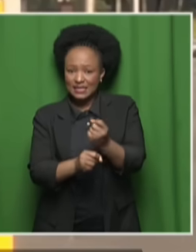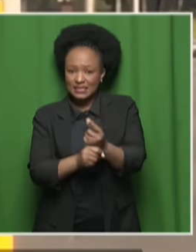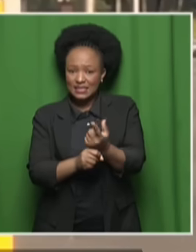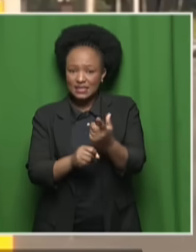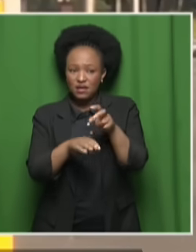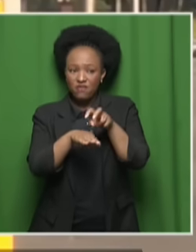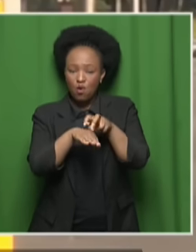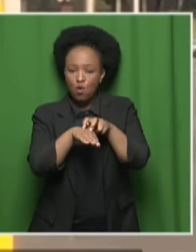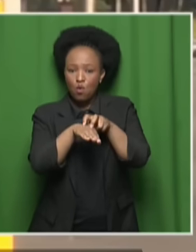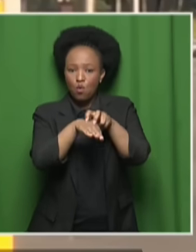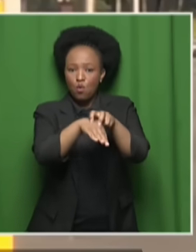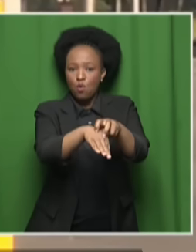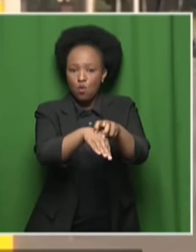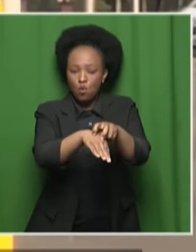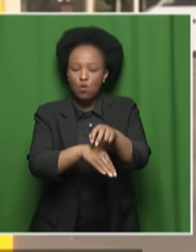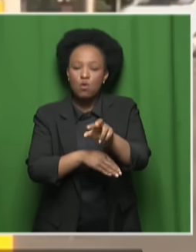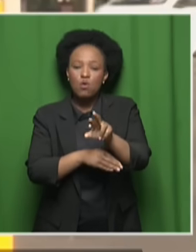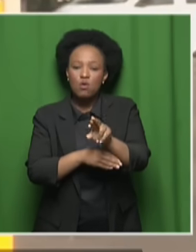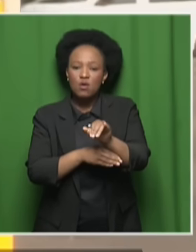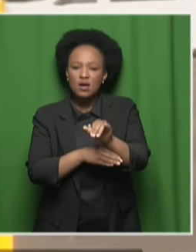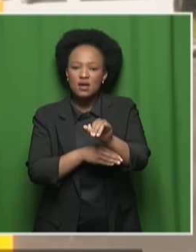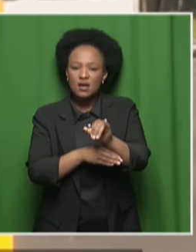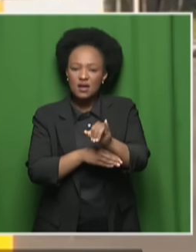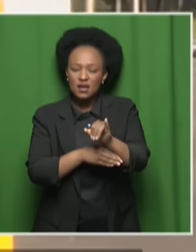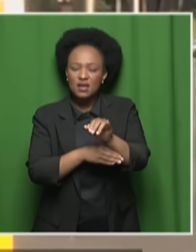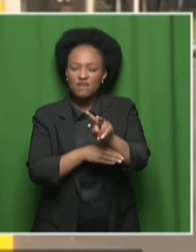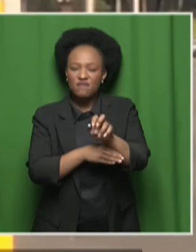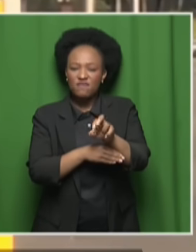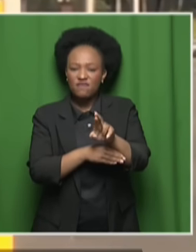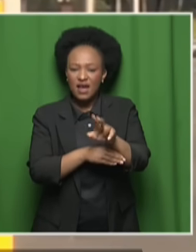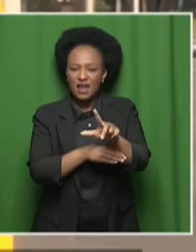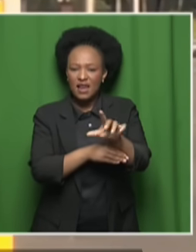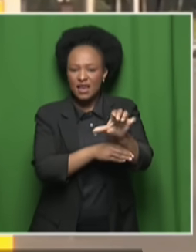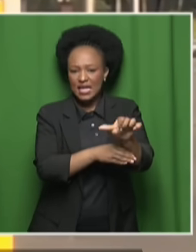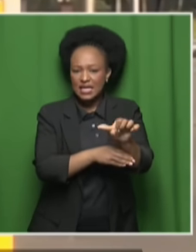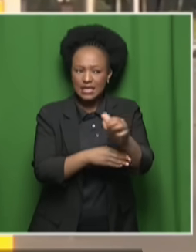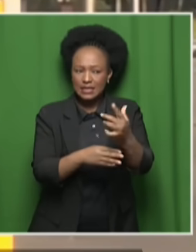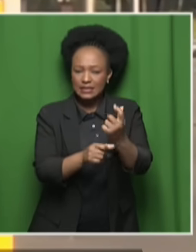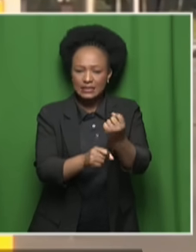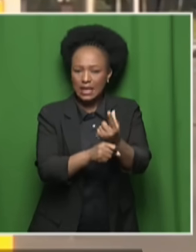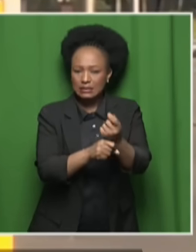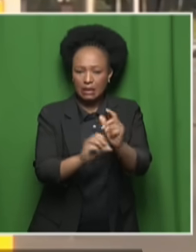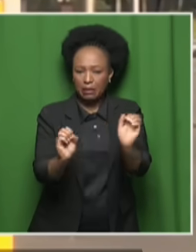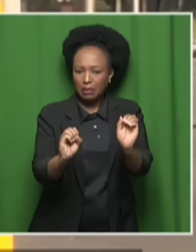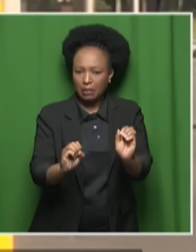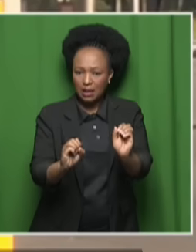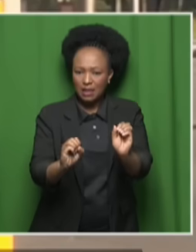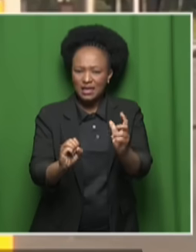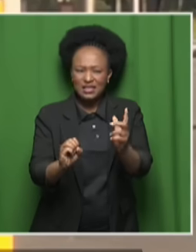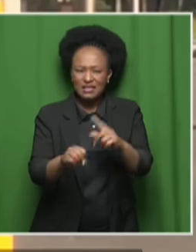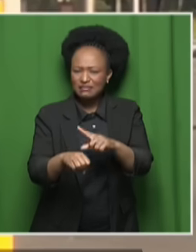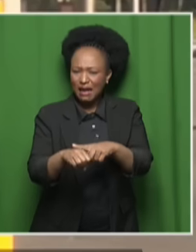to Rivoli, and they said that this is causing delays when it comes to travel times. However, we went